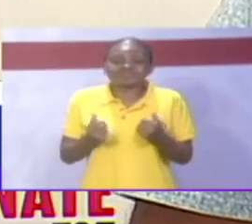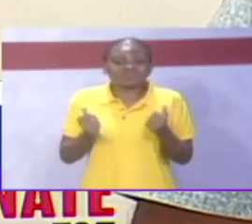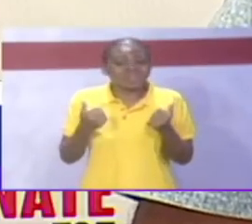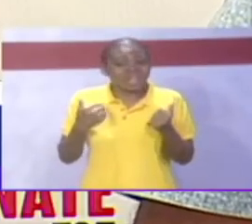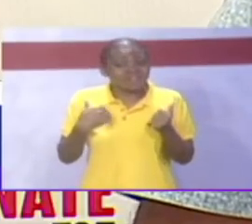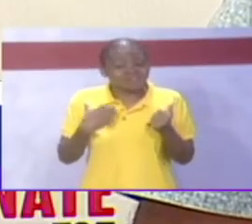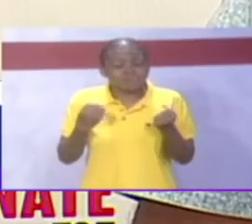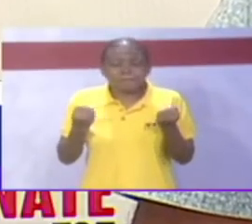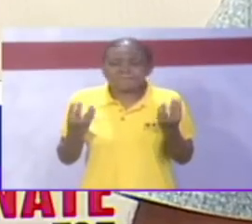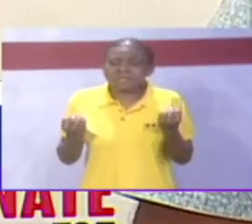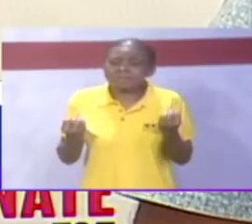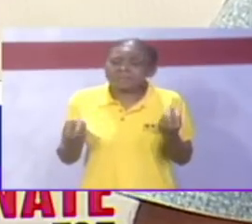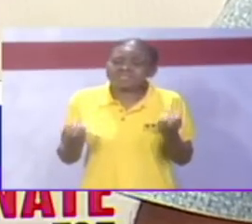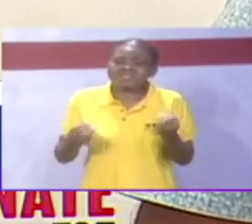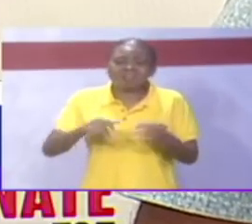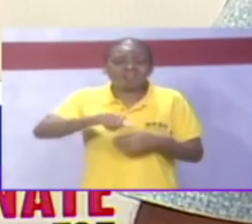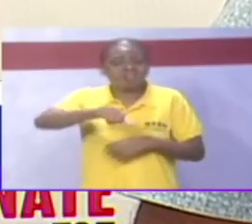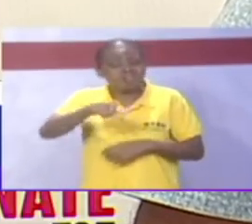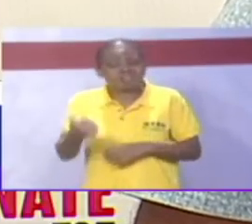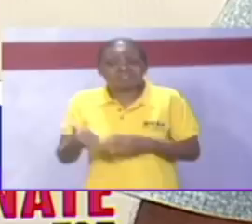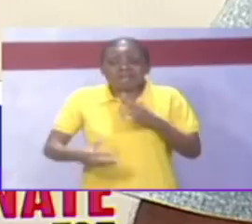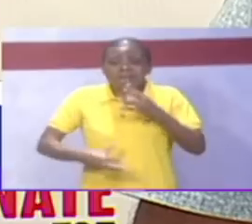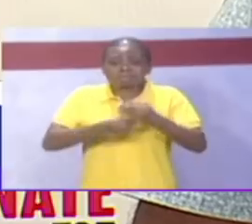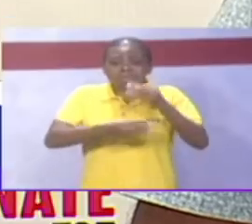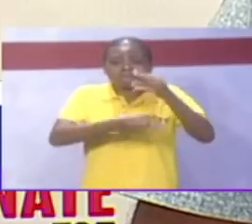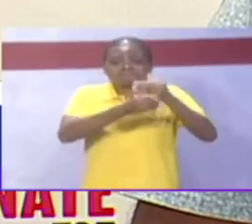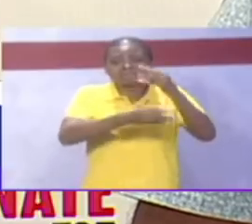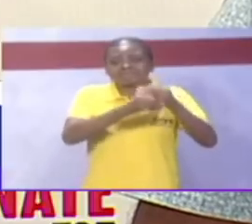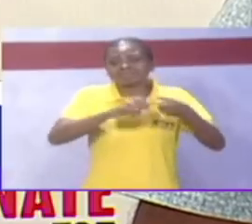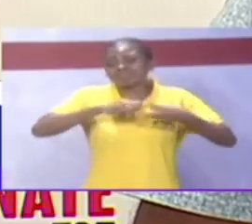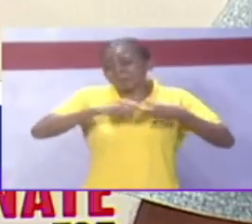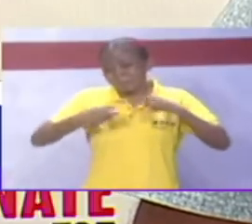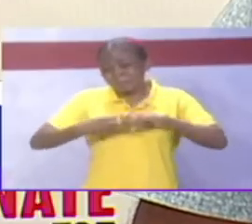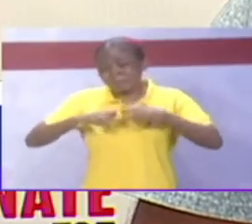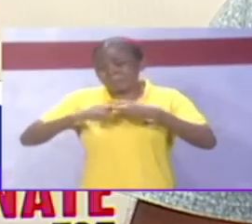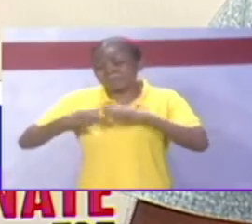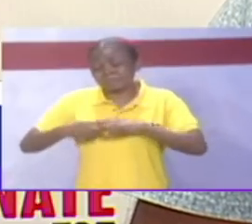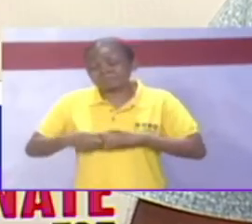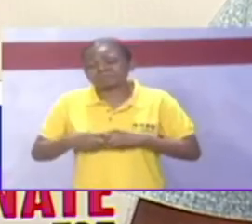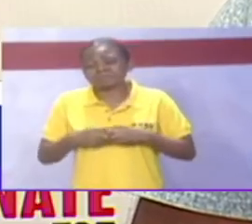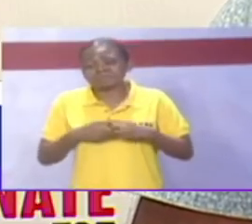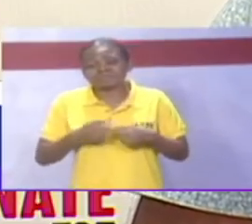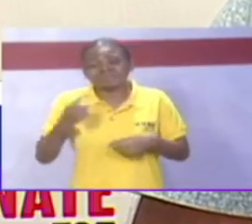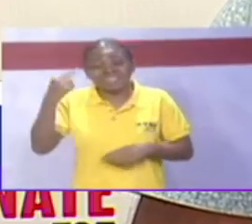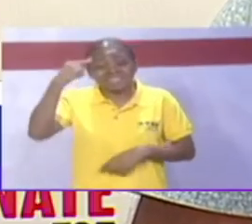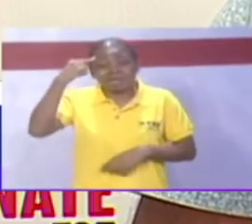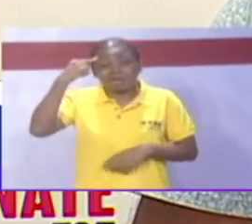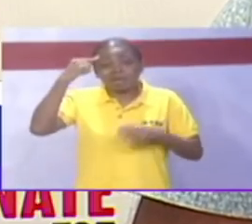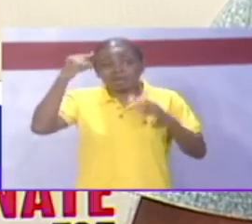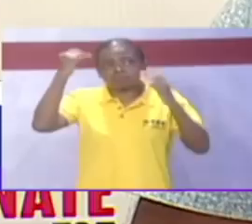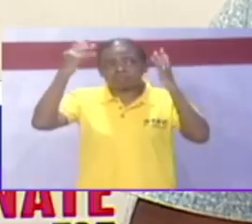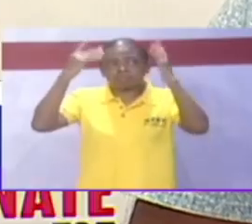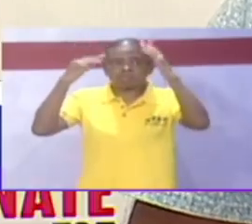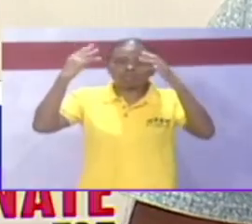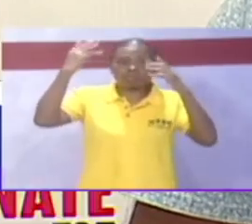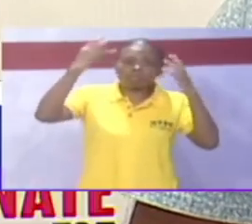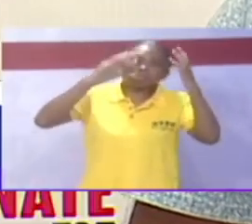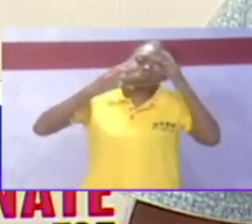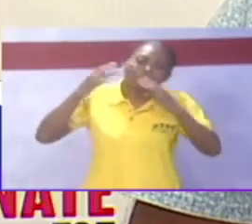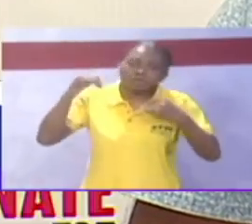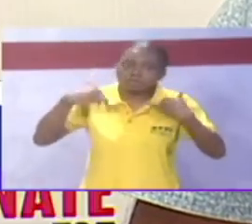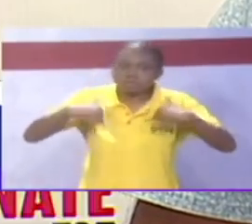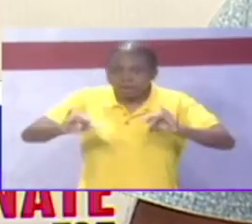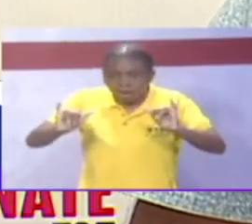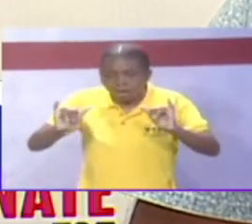that I didn't have before. I still get brain fog. I still have problems